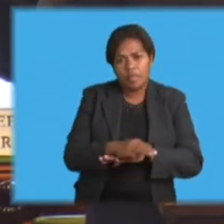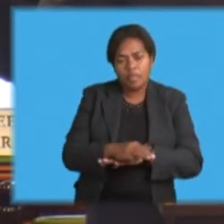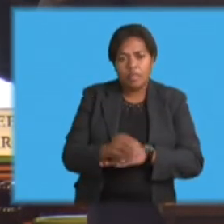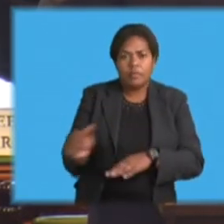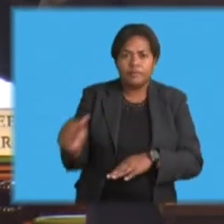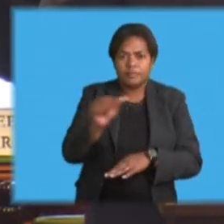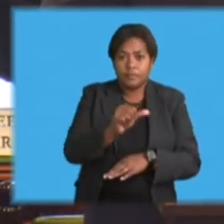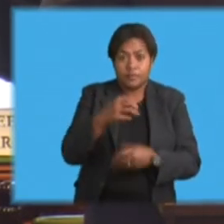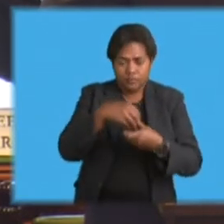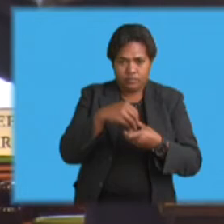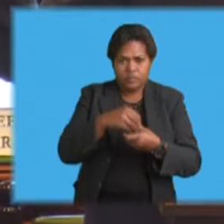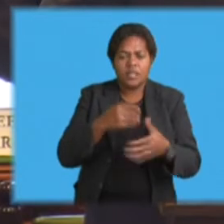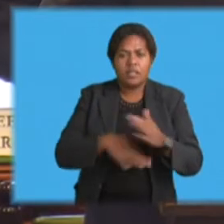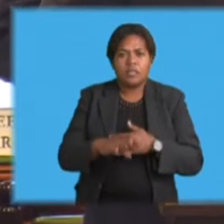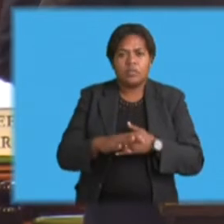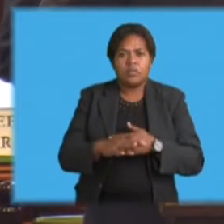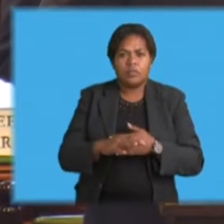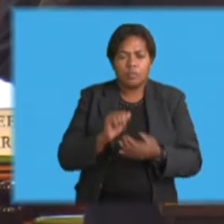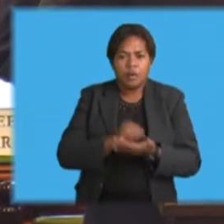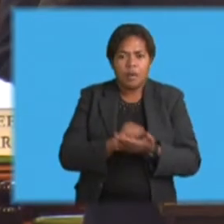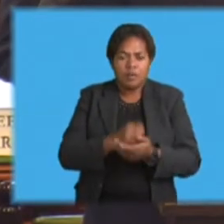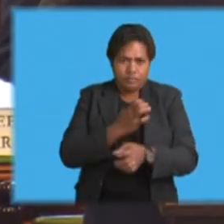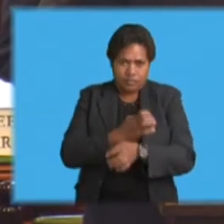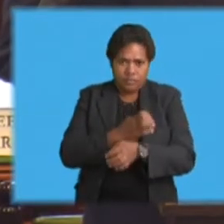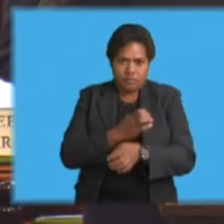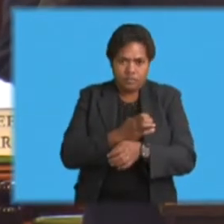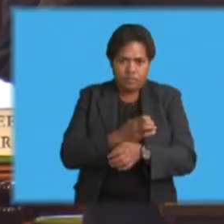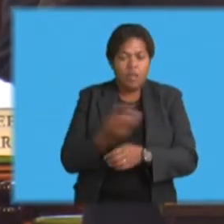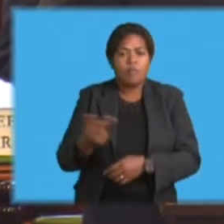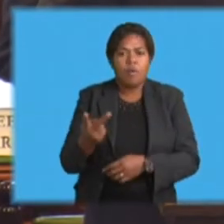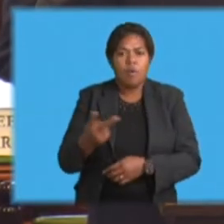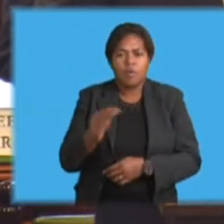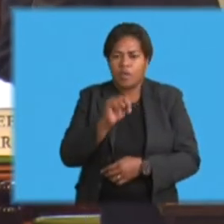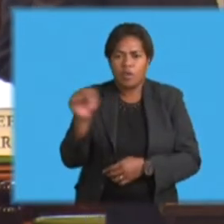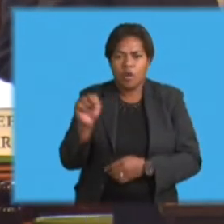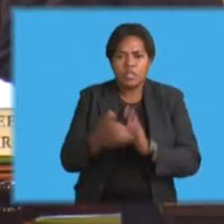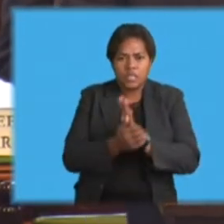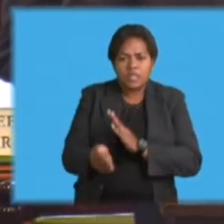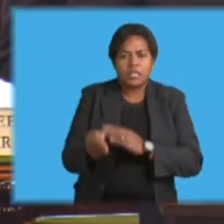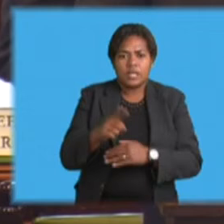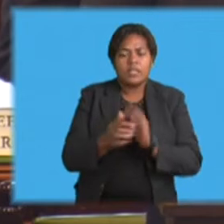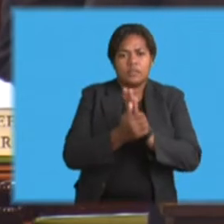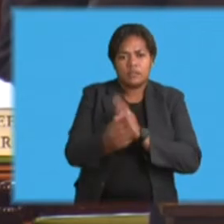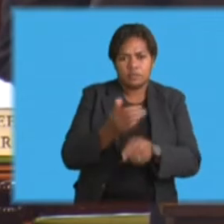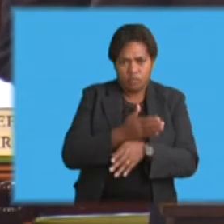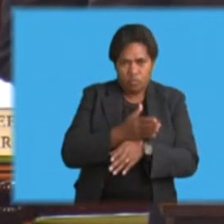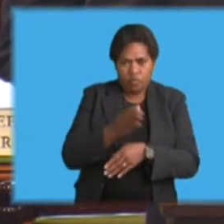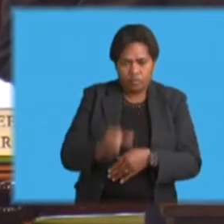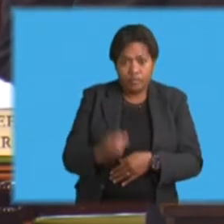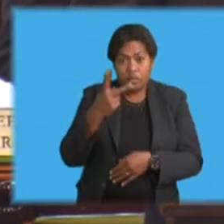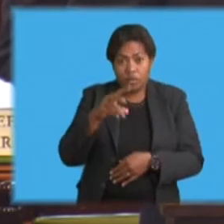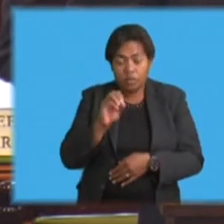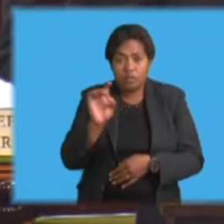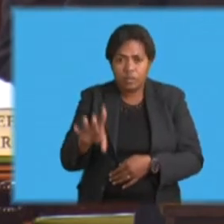been absorbed into permanent employment for both skilled and unskilled workers. And from my records from 2010 to 2018,